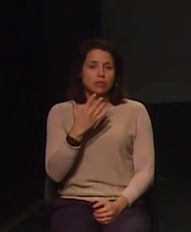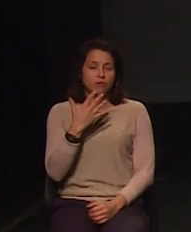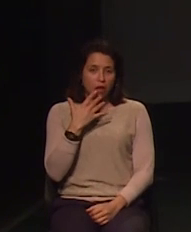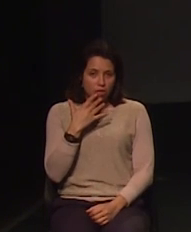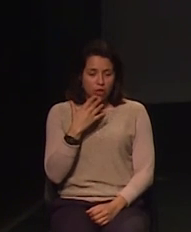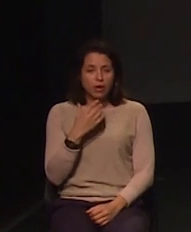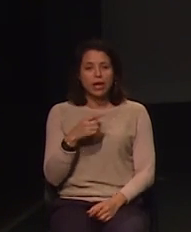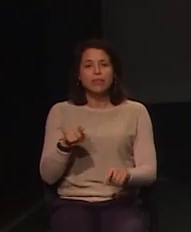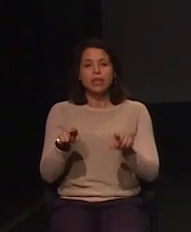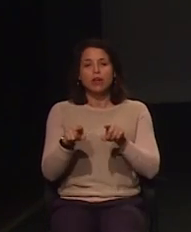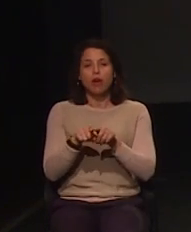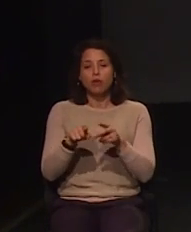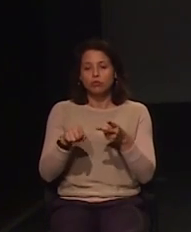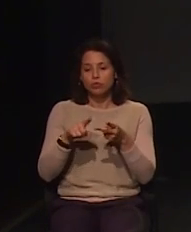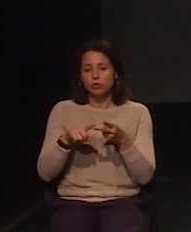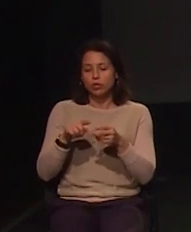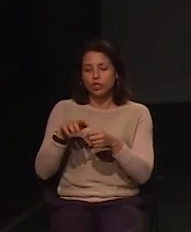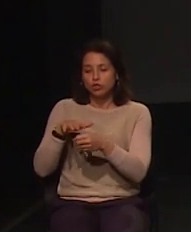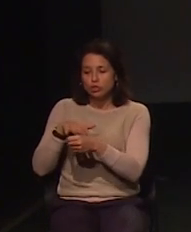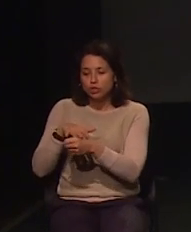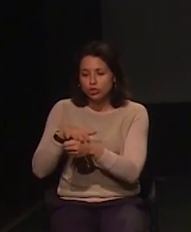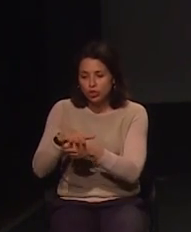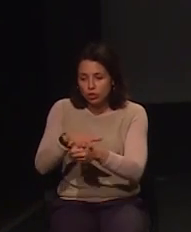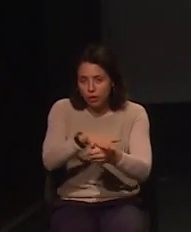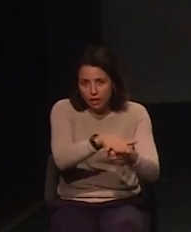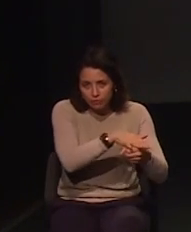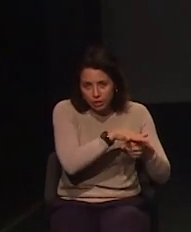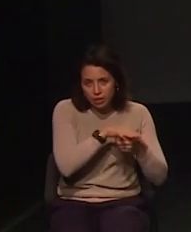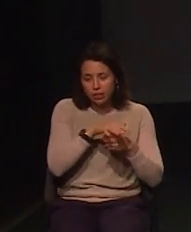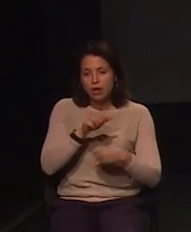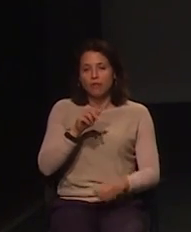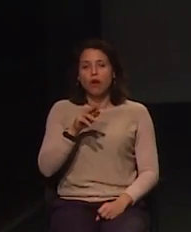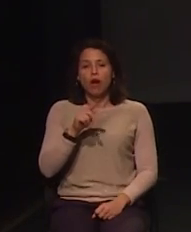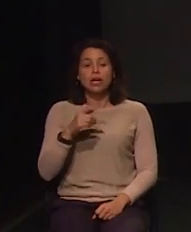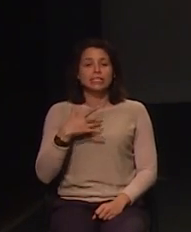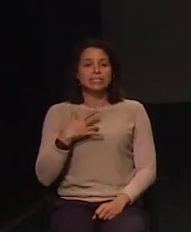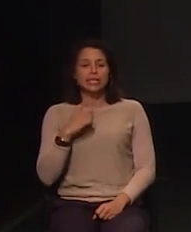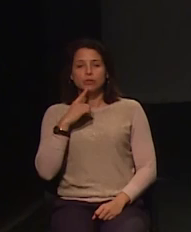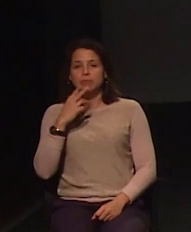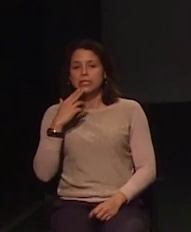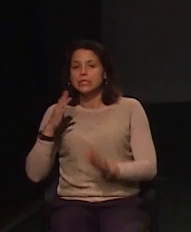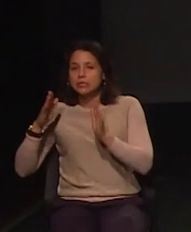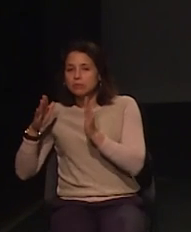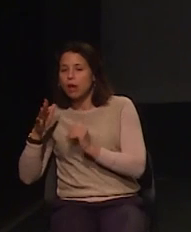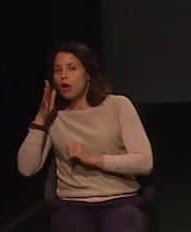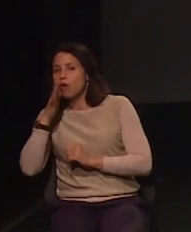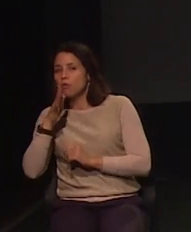organizations. So you're talking small, rural, often predominantly white communities, and you're talking